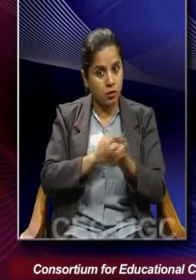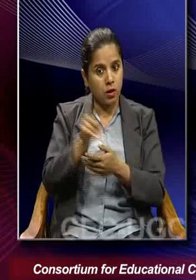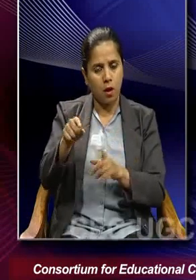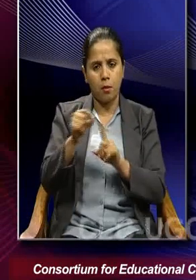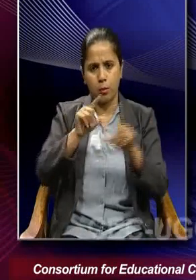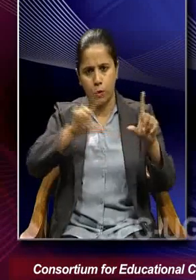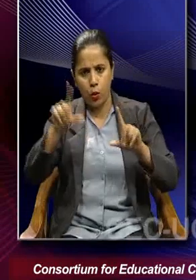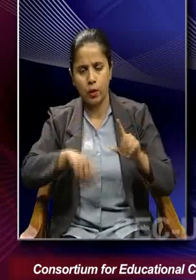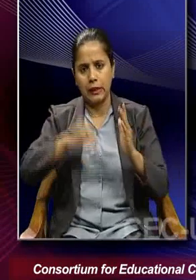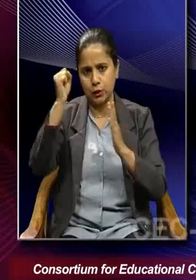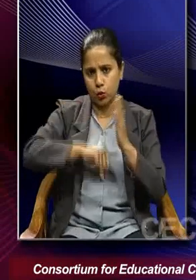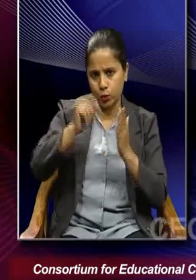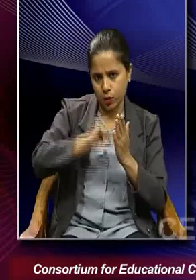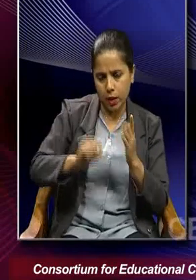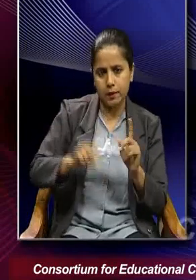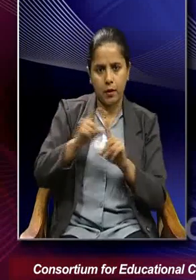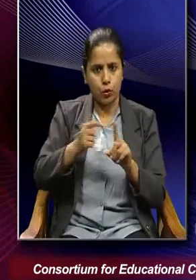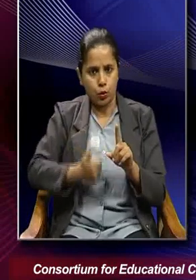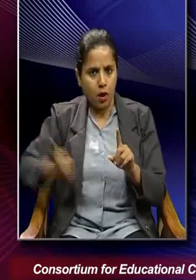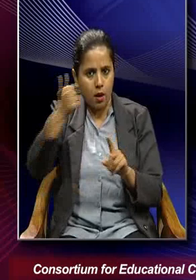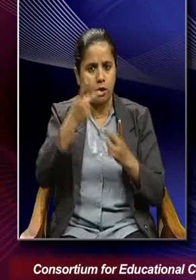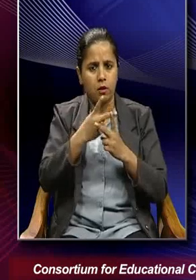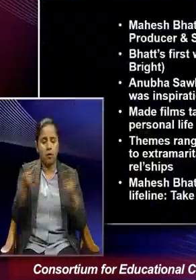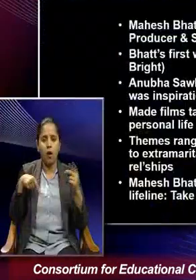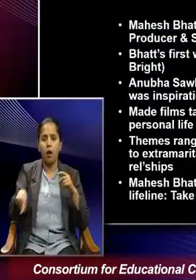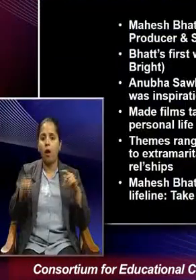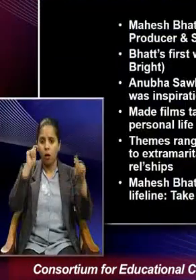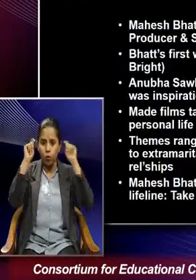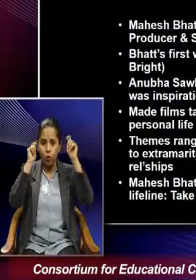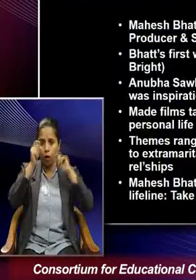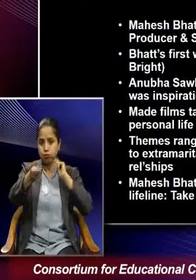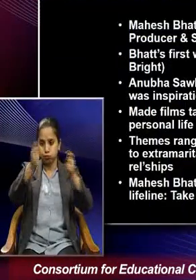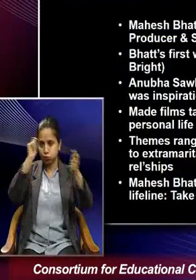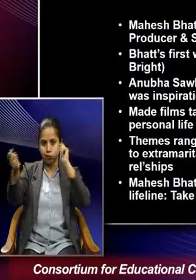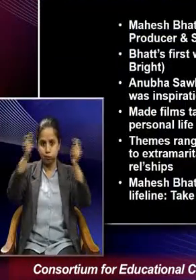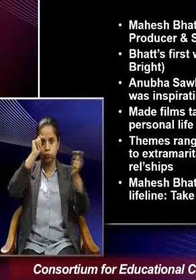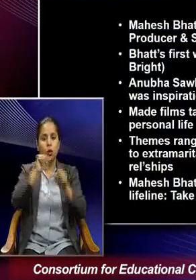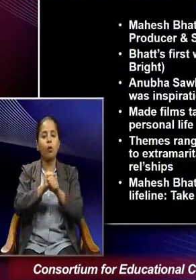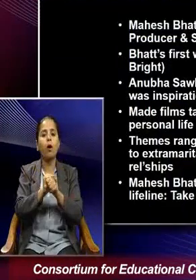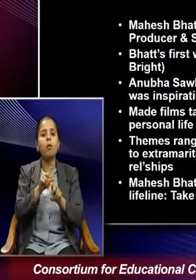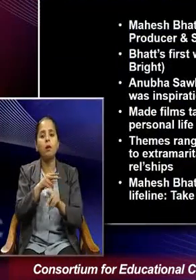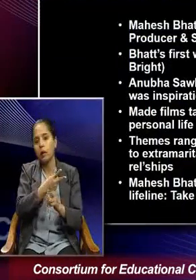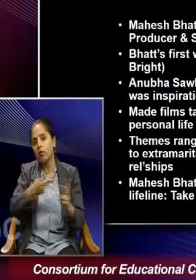producer, screenwriter, director, so this kind of a multifarious role which has been